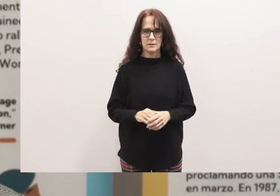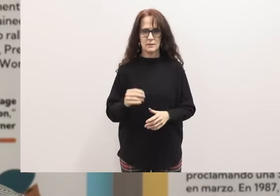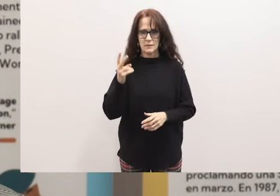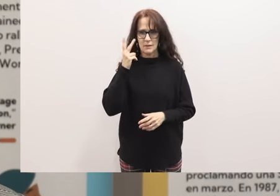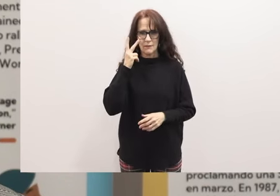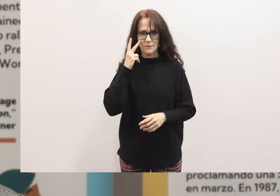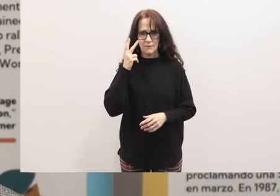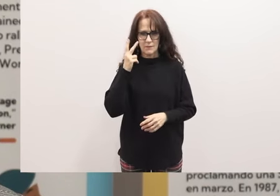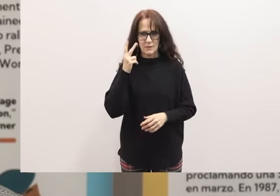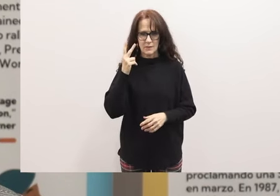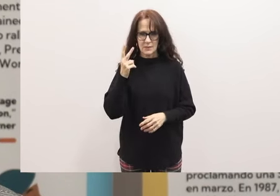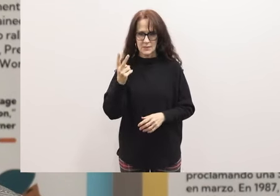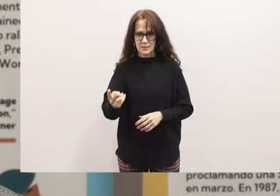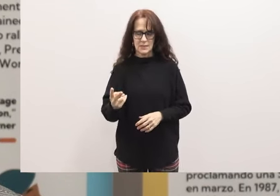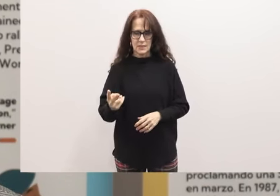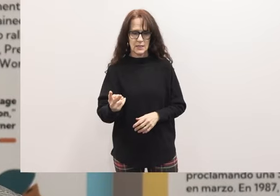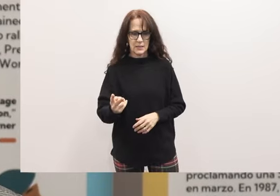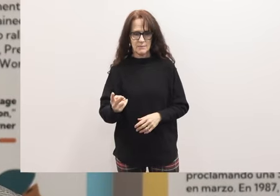seen